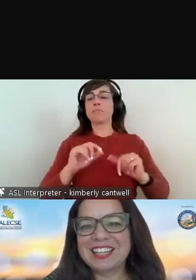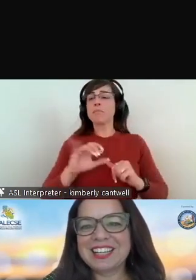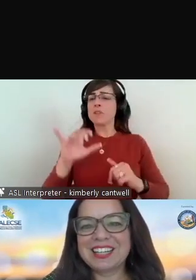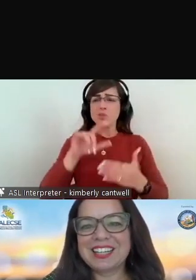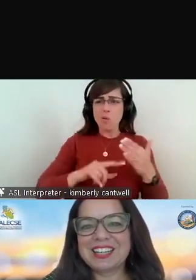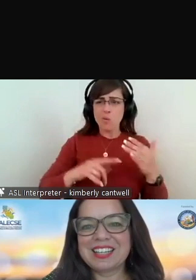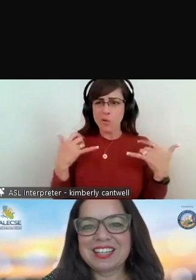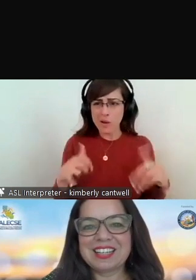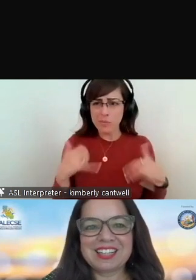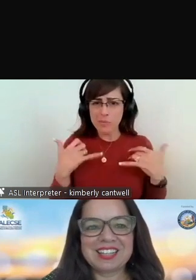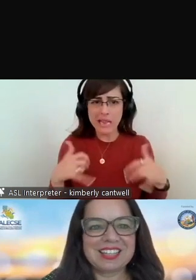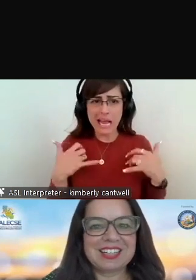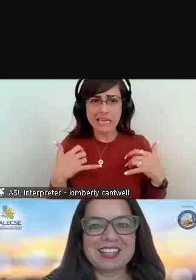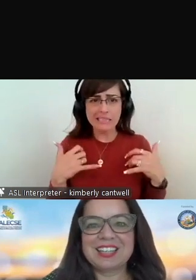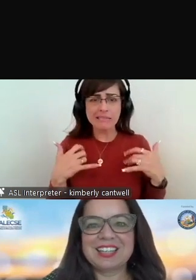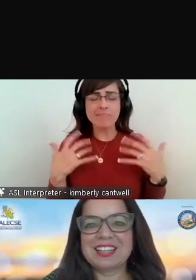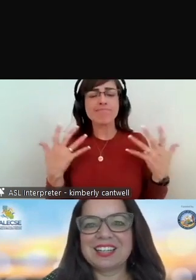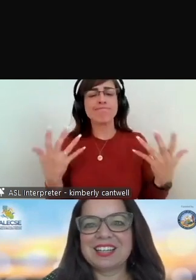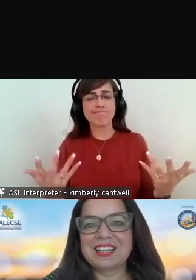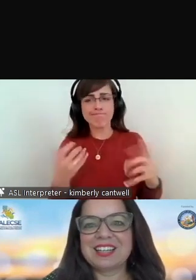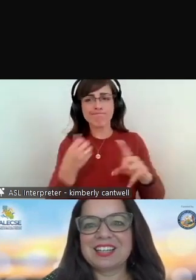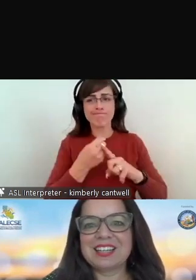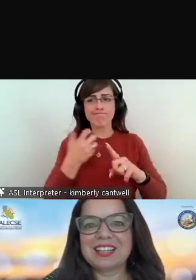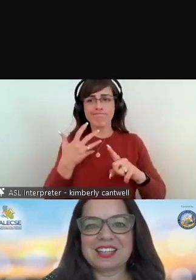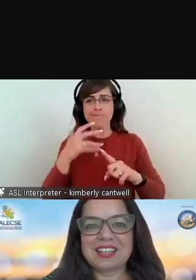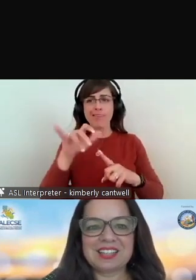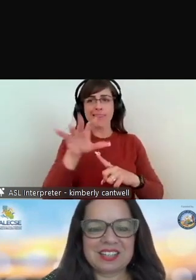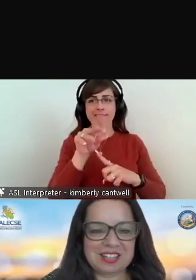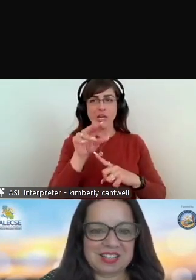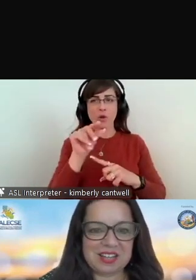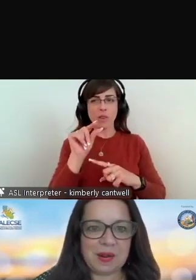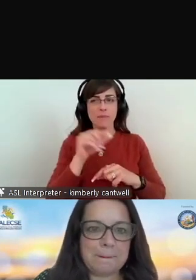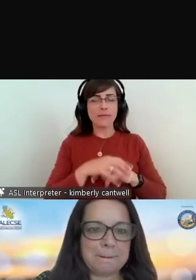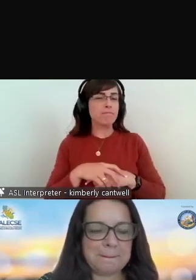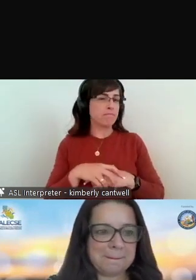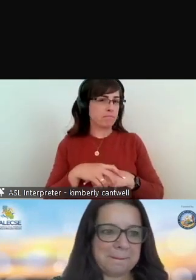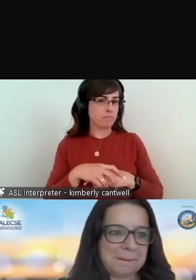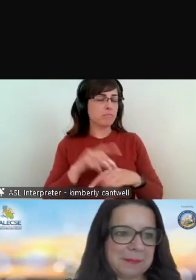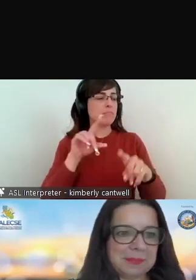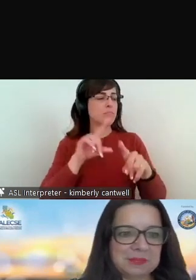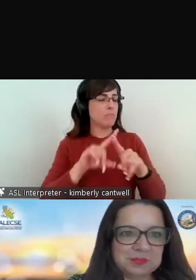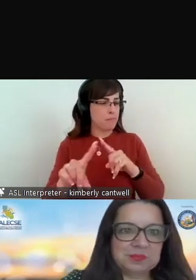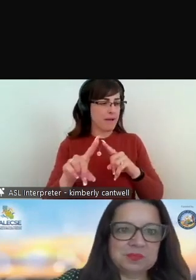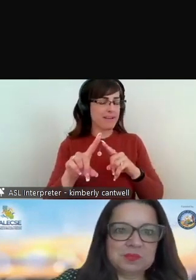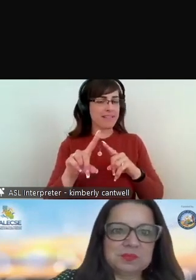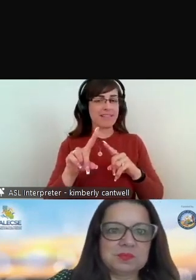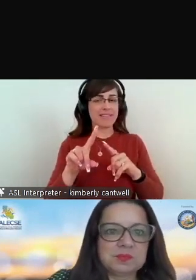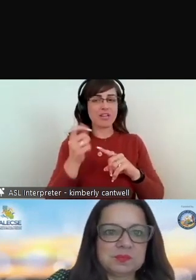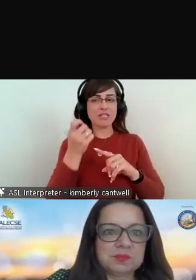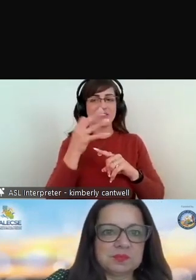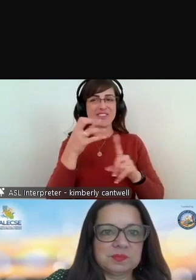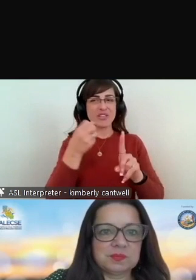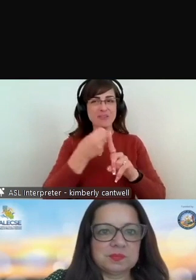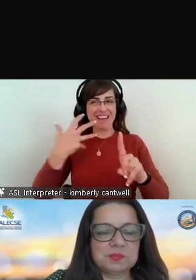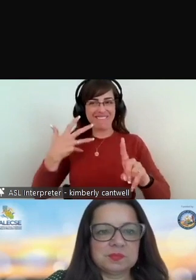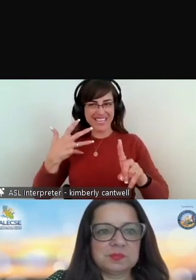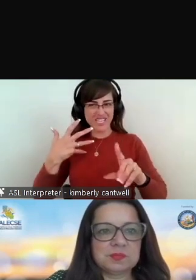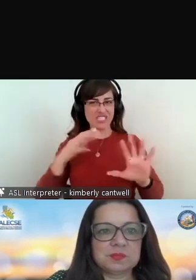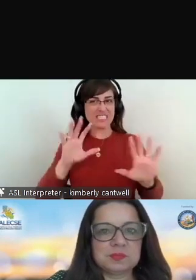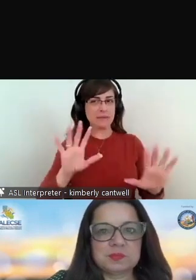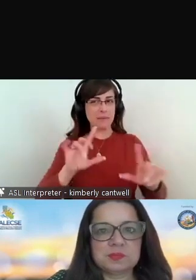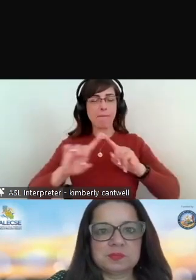is play? And they define it in that video, but there's a handful of definitions out there,